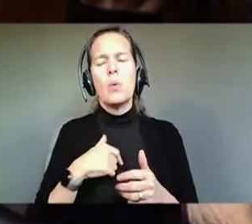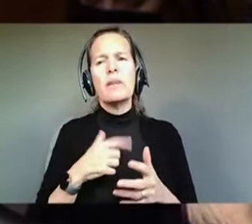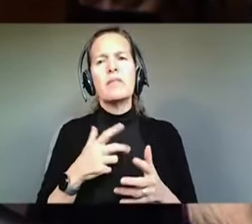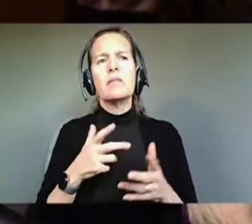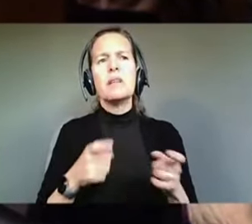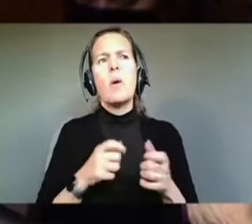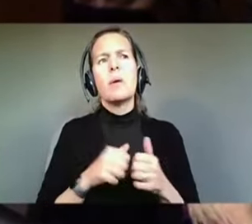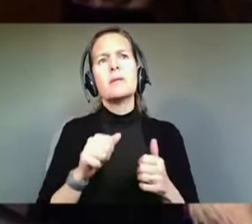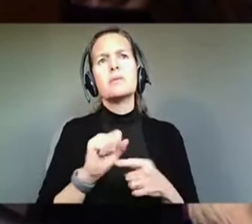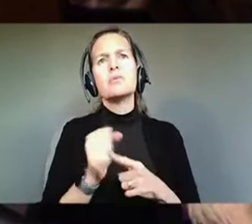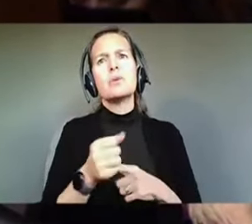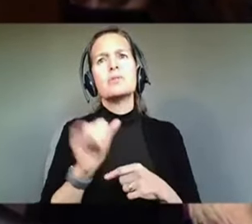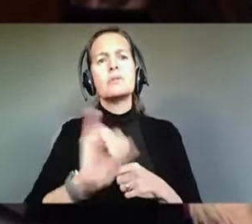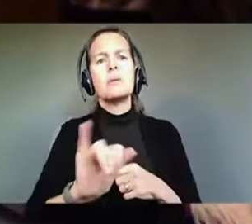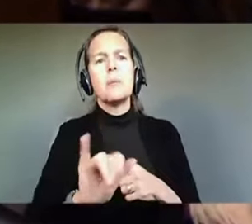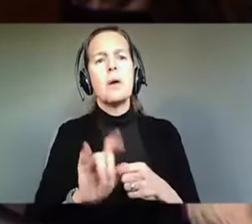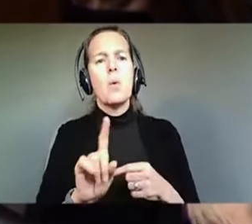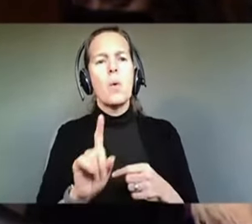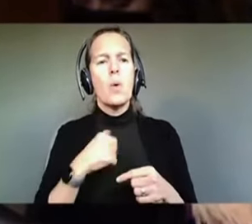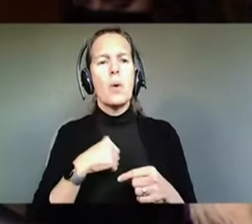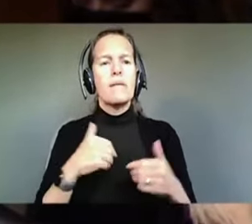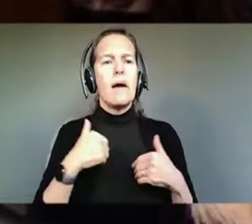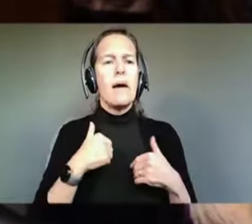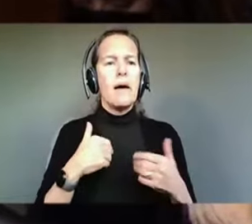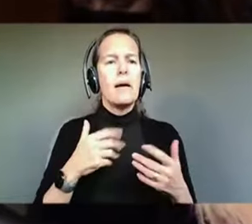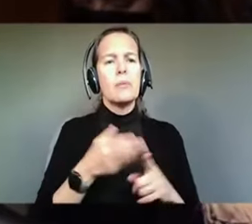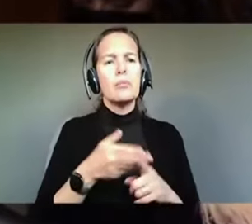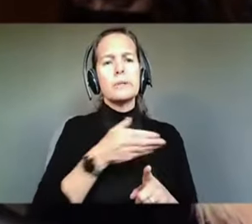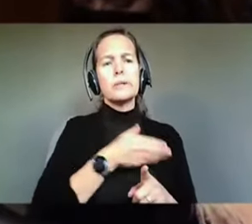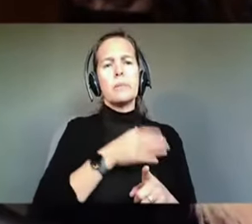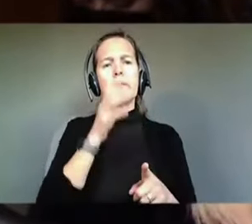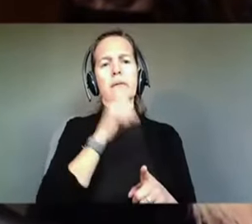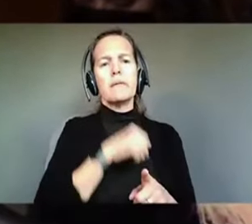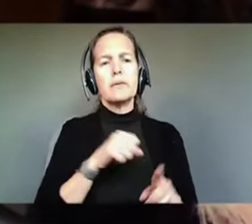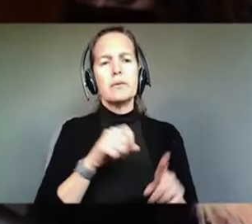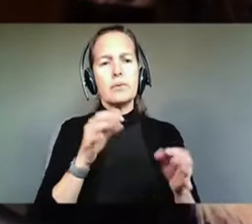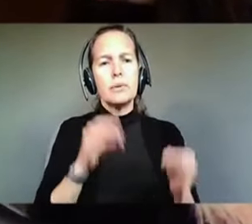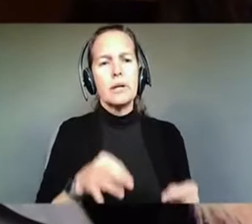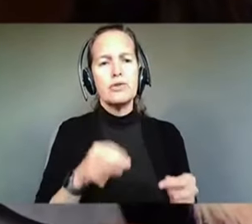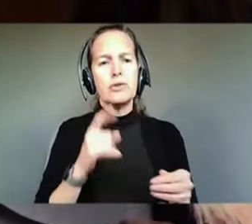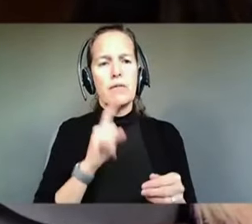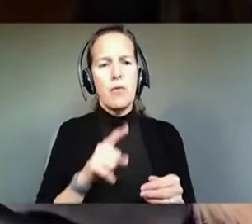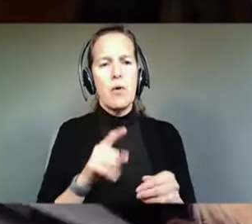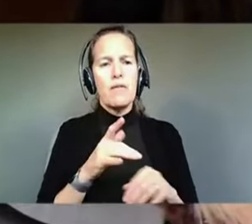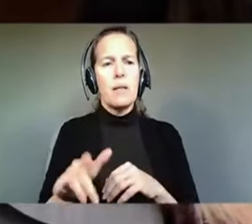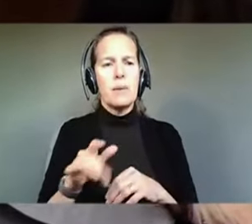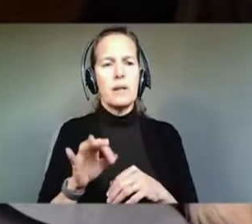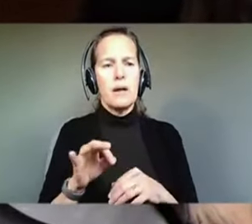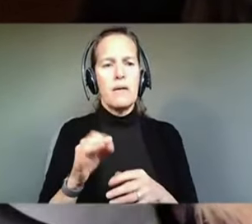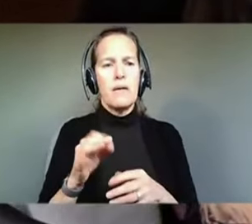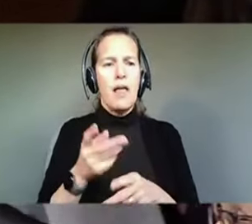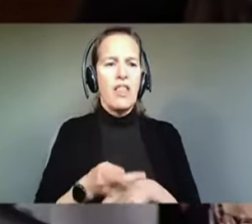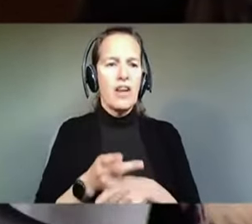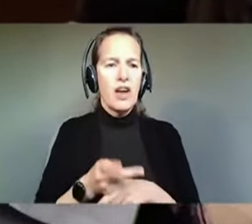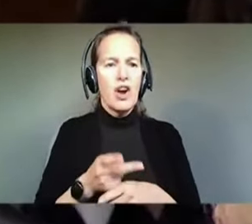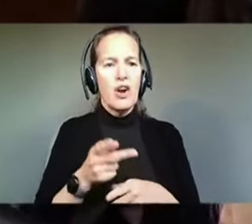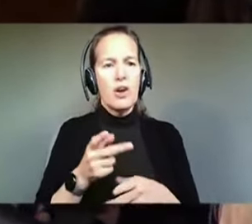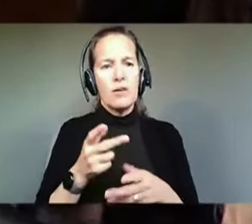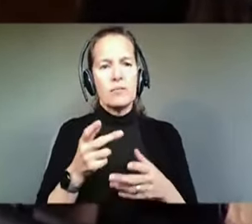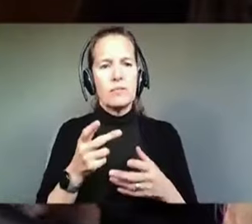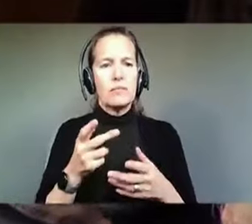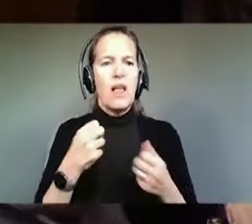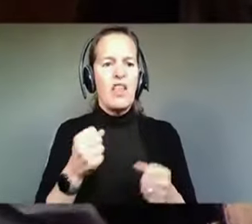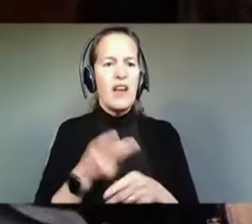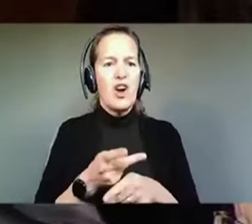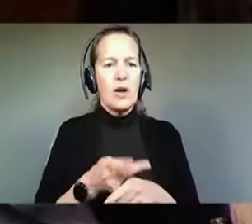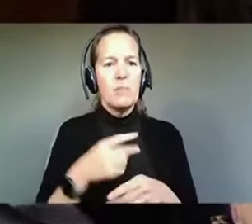we've had presumptive determinations, you know, for availability of healthcare benefits when firefighters get certain diseases that